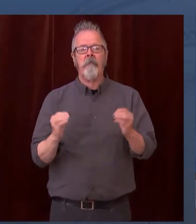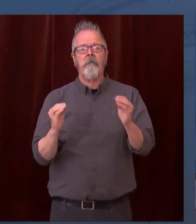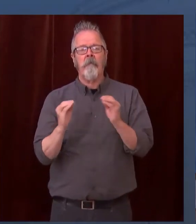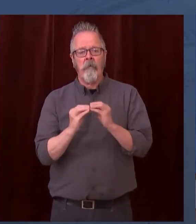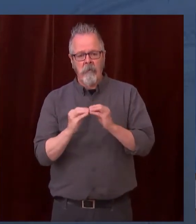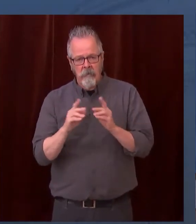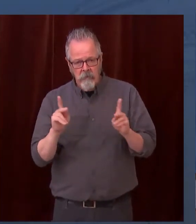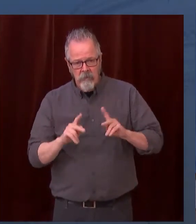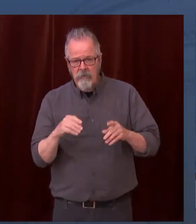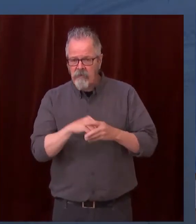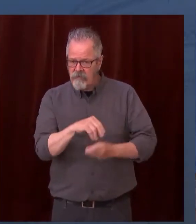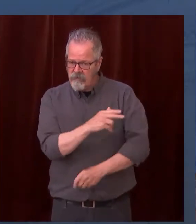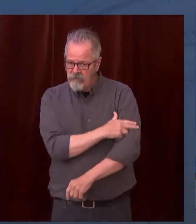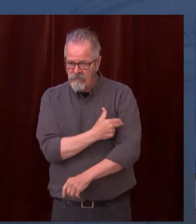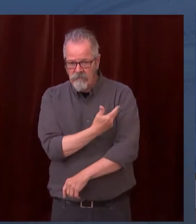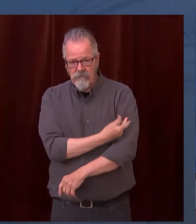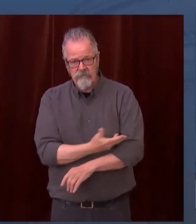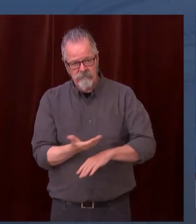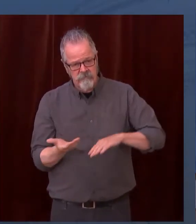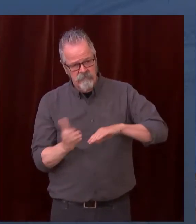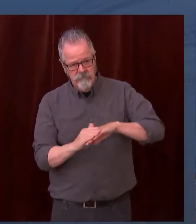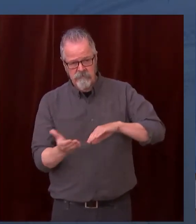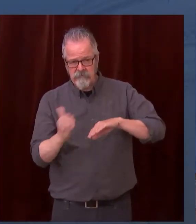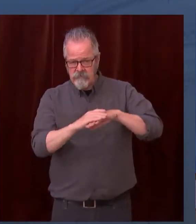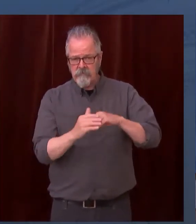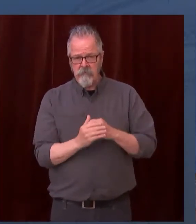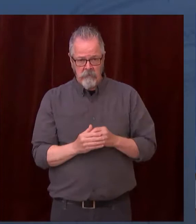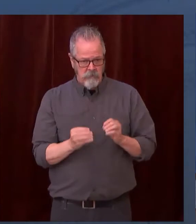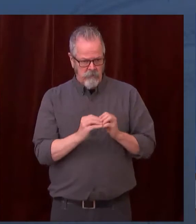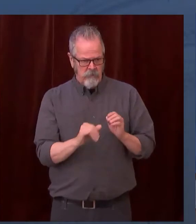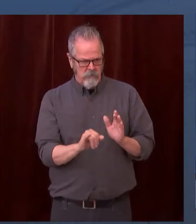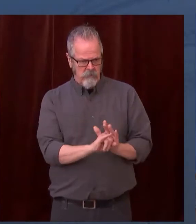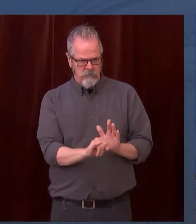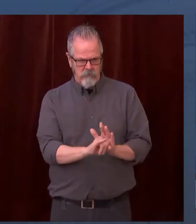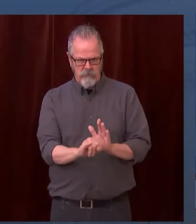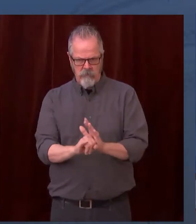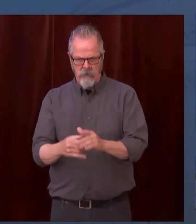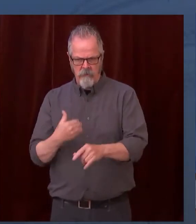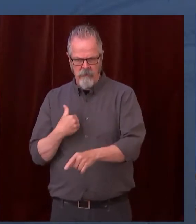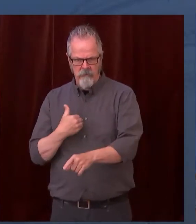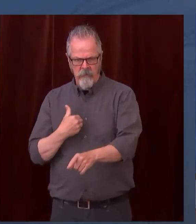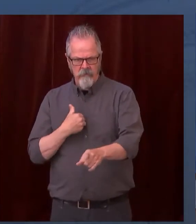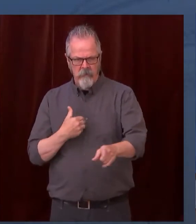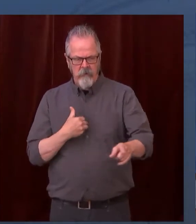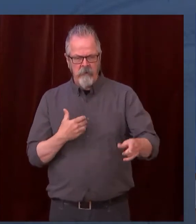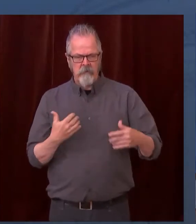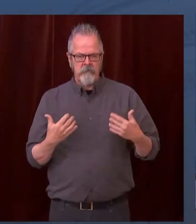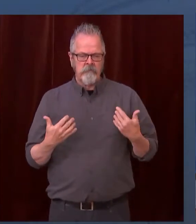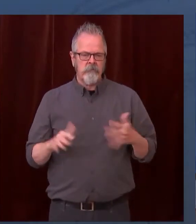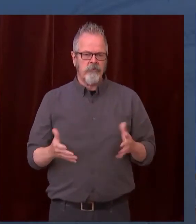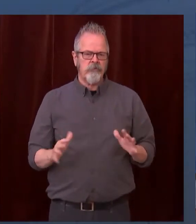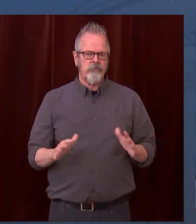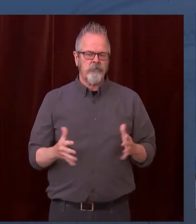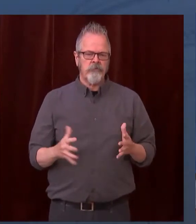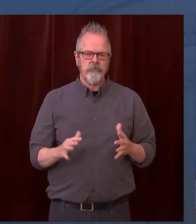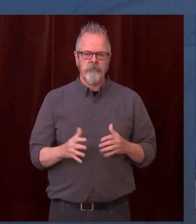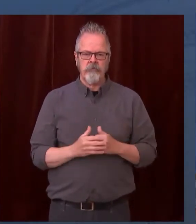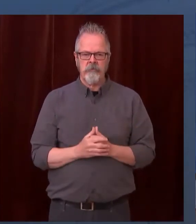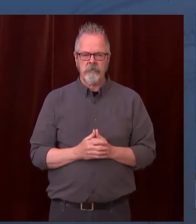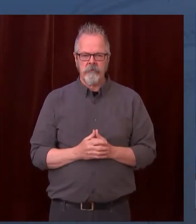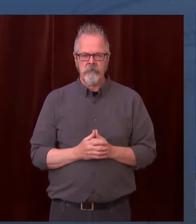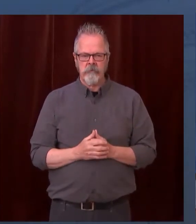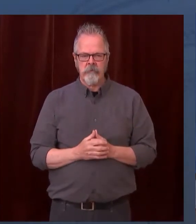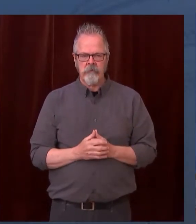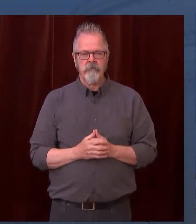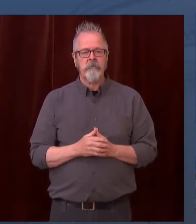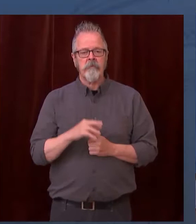Now, why is that R0 number going up? Why has it gone up above 1? And the answer is pretty simple.